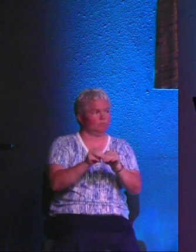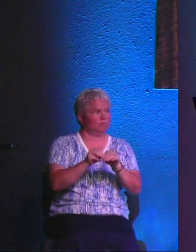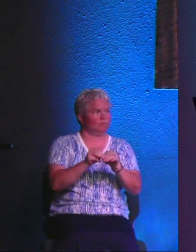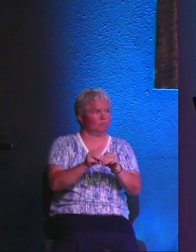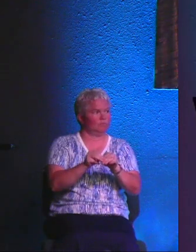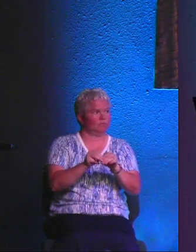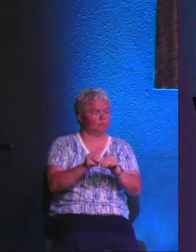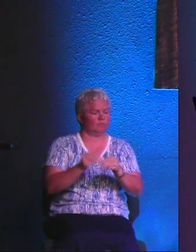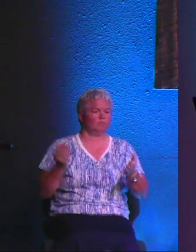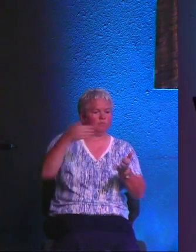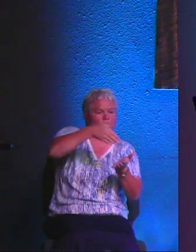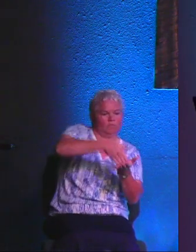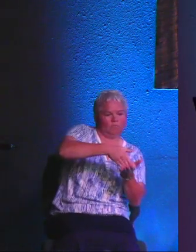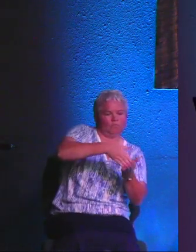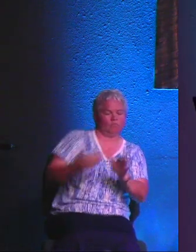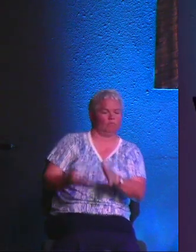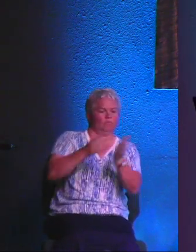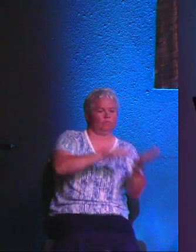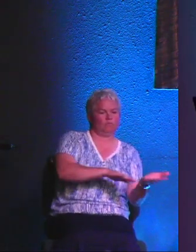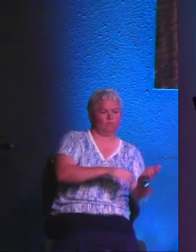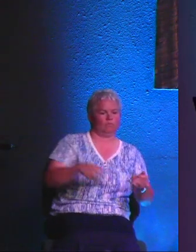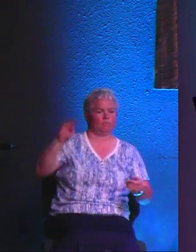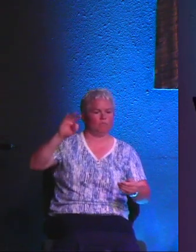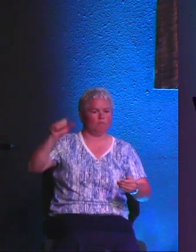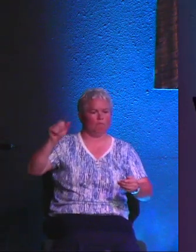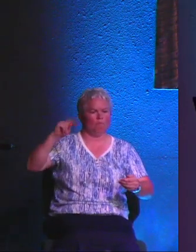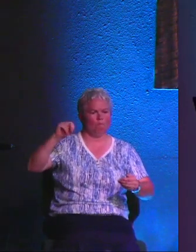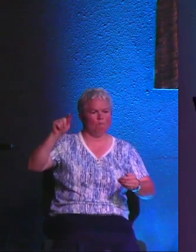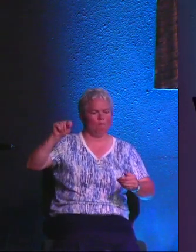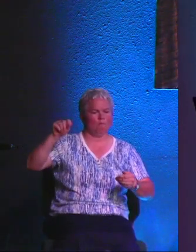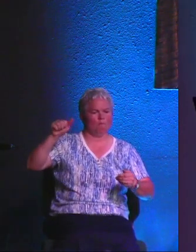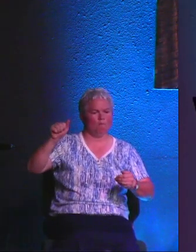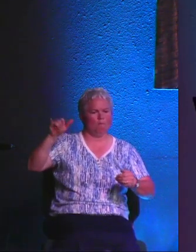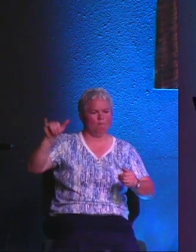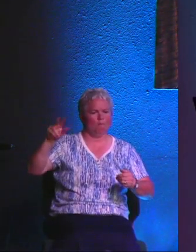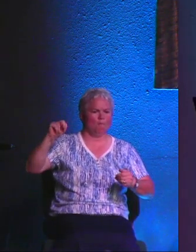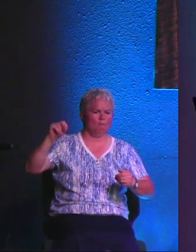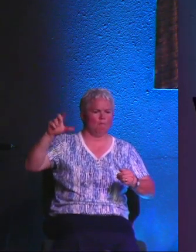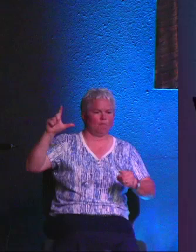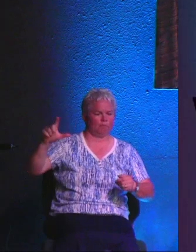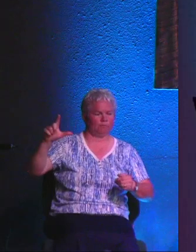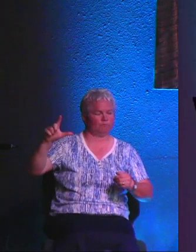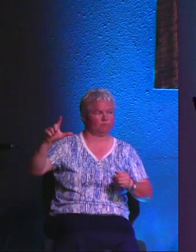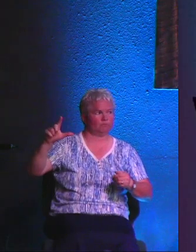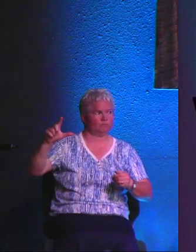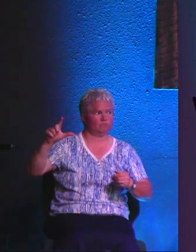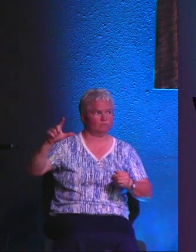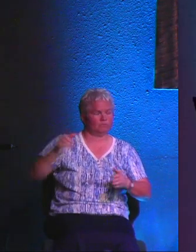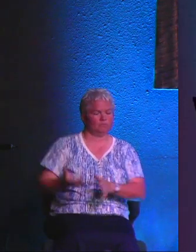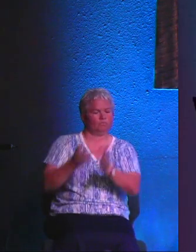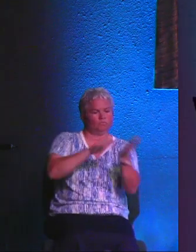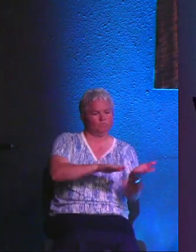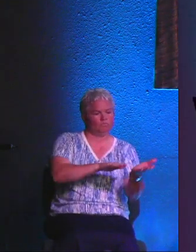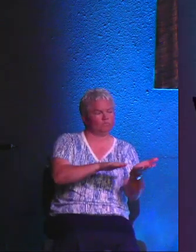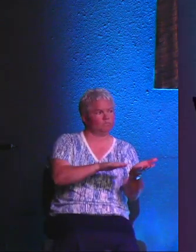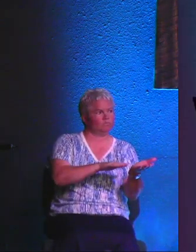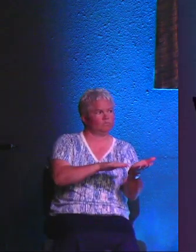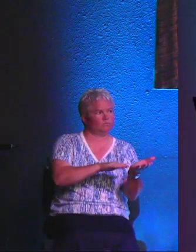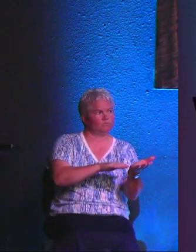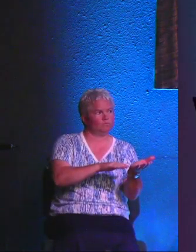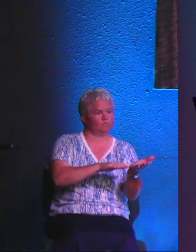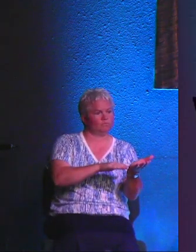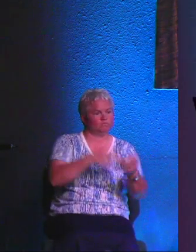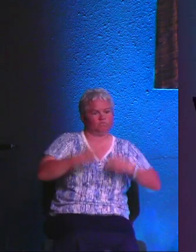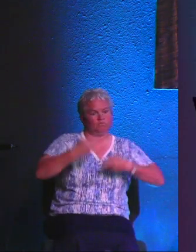over 10 overdose deaths due to fentanyl. So the rise of fentanyl is decimating people, and